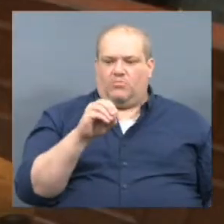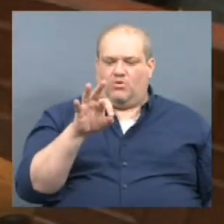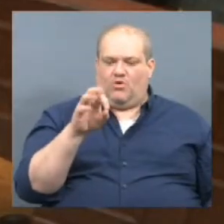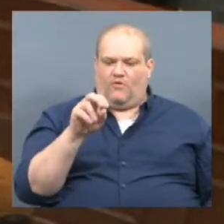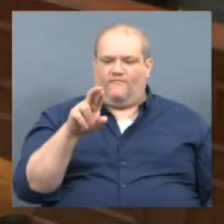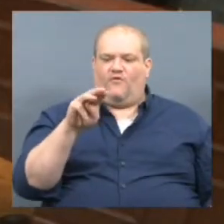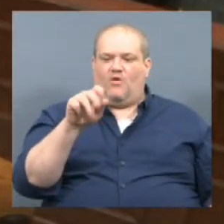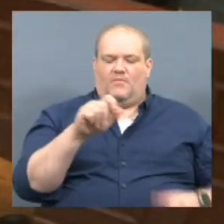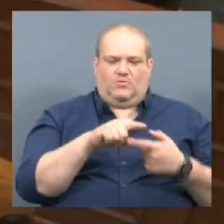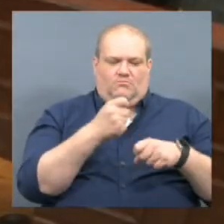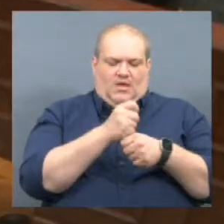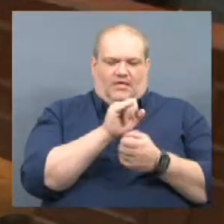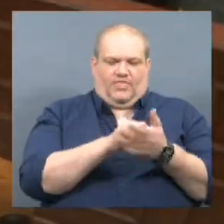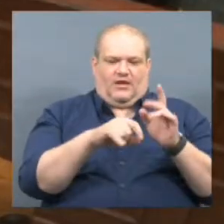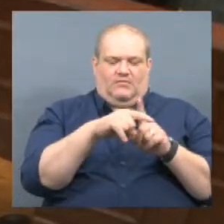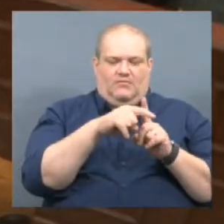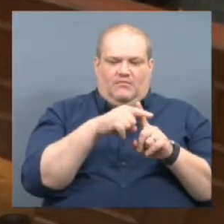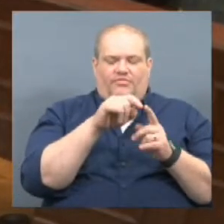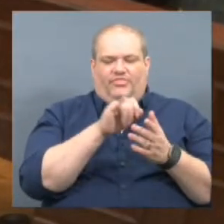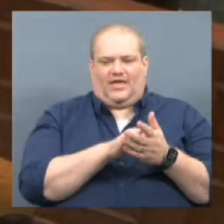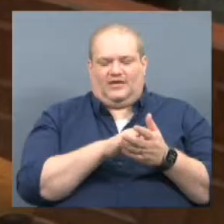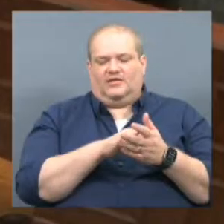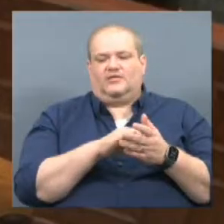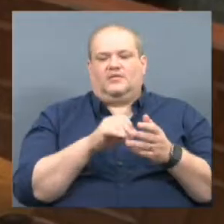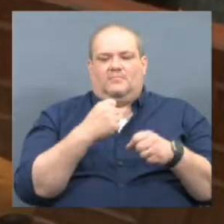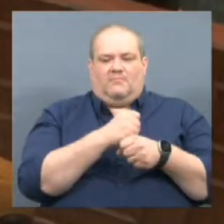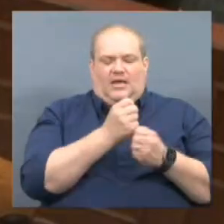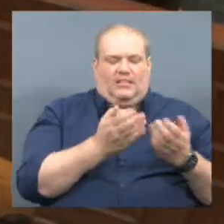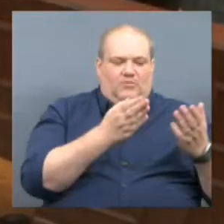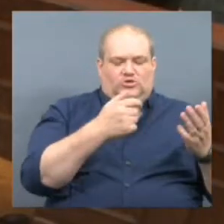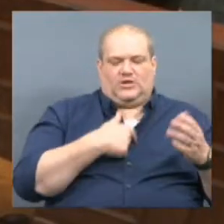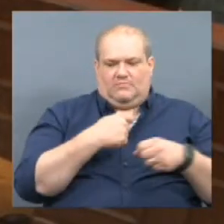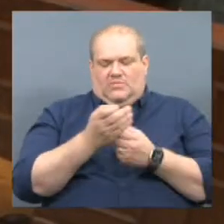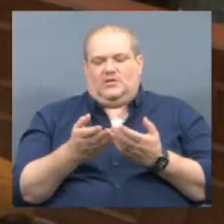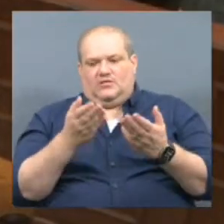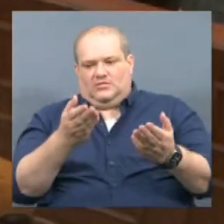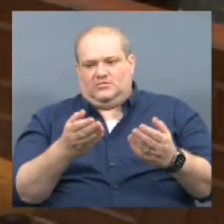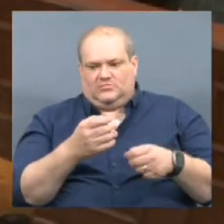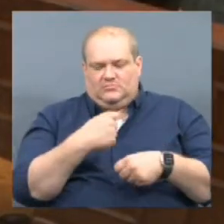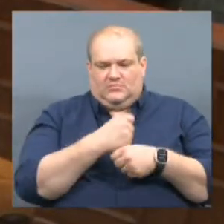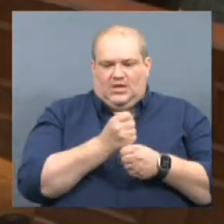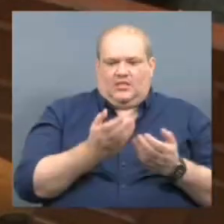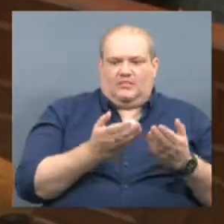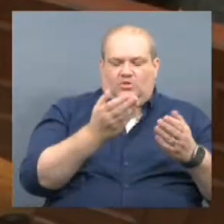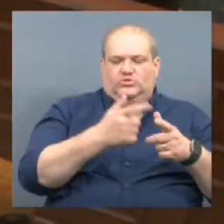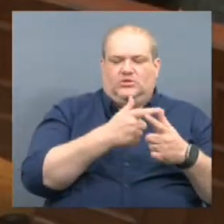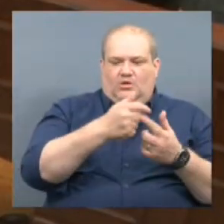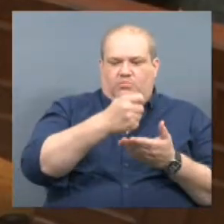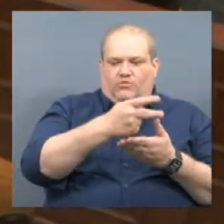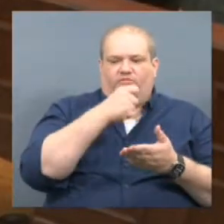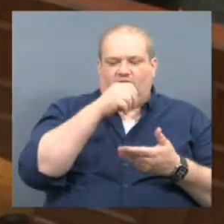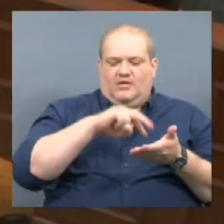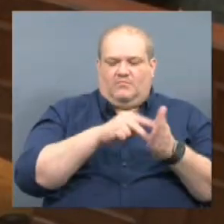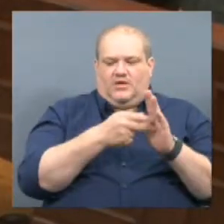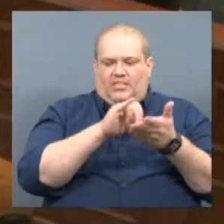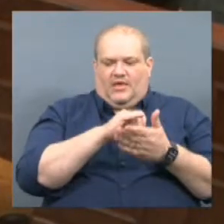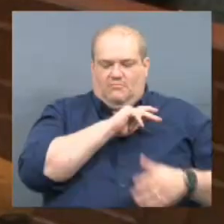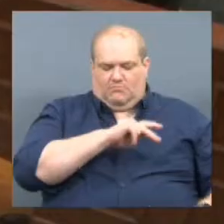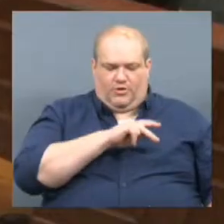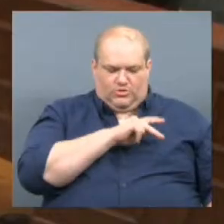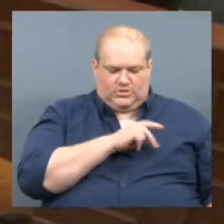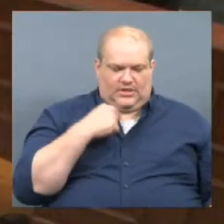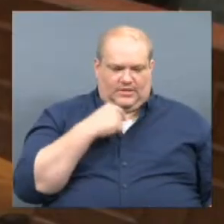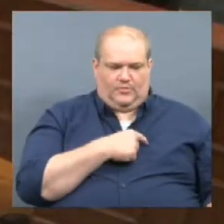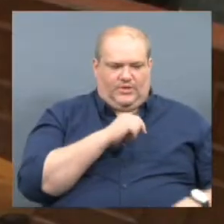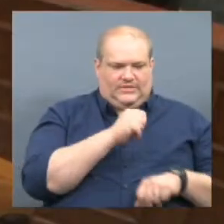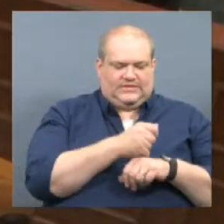so. So whether or not, and it's immaterial, he makes the motion or I make the motion, just because we make the motion to approve, doesn't mean that we personally, then